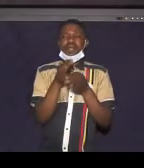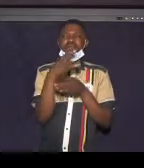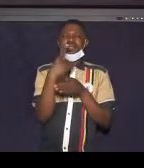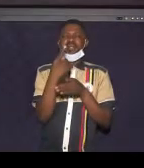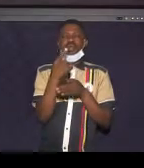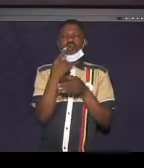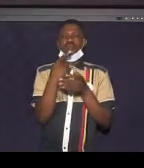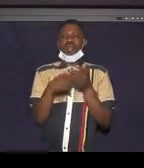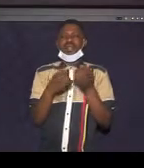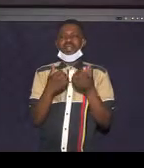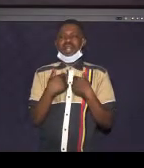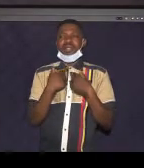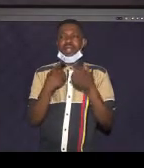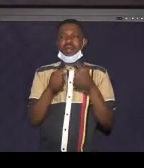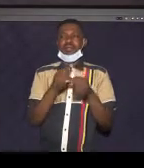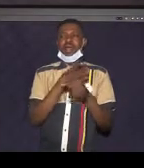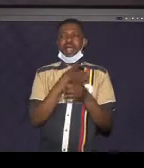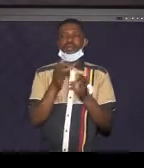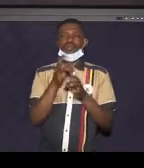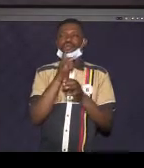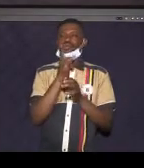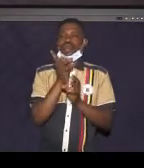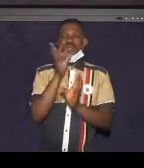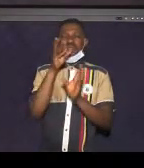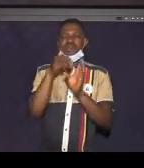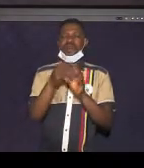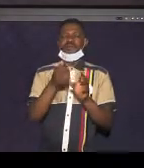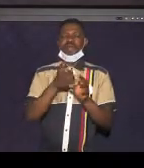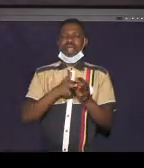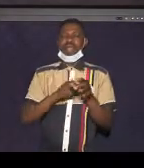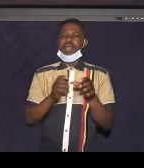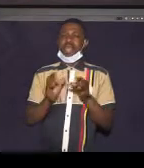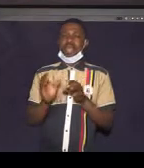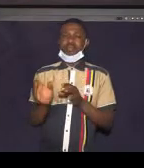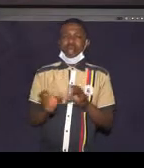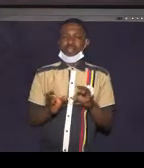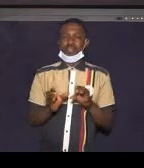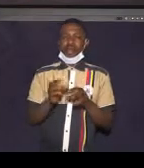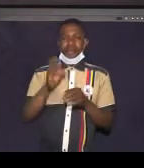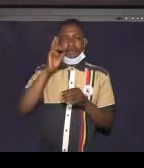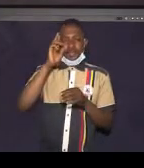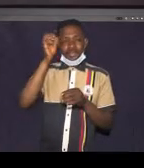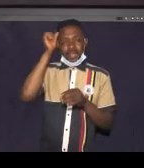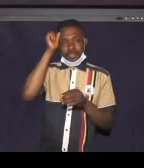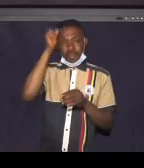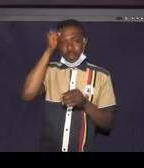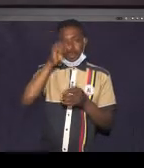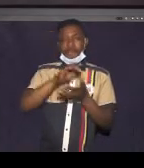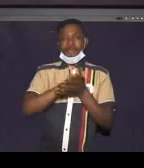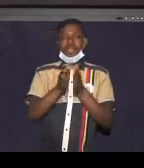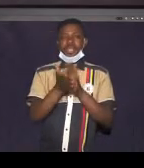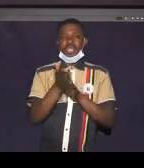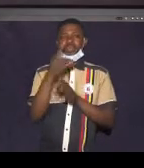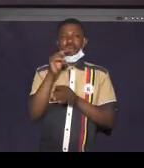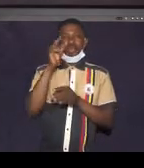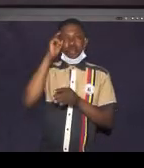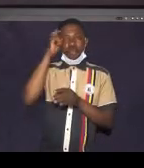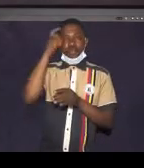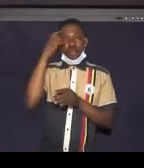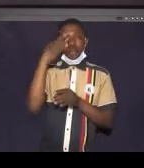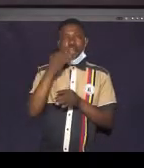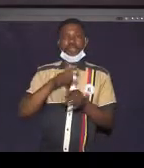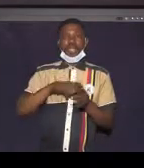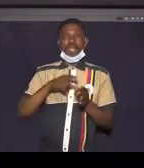state of being and do not involve any action. Mr. Sanwo-Olu became the governor of Lagos